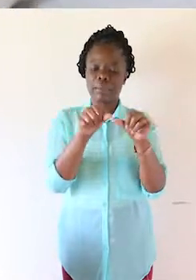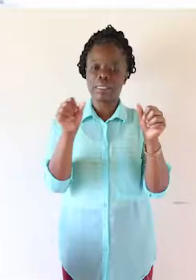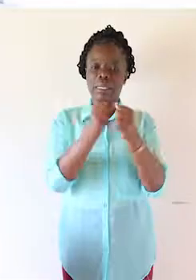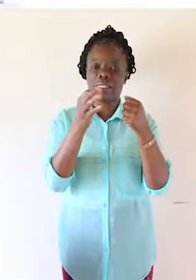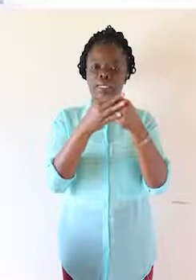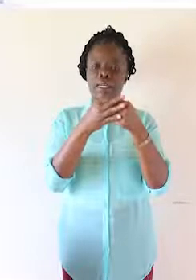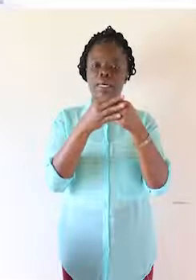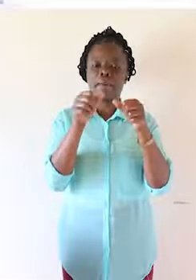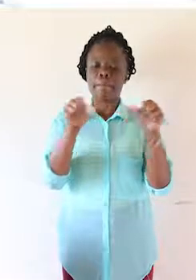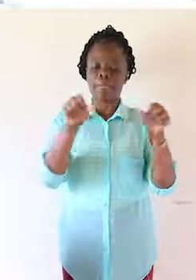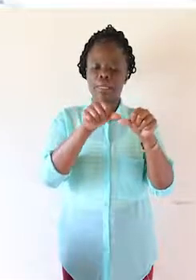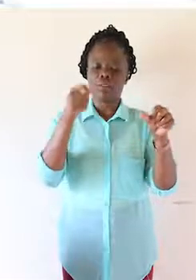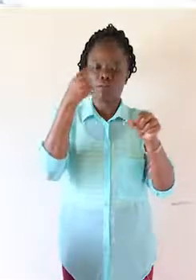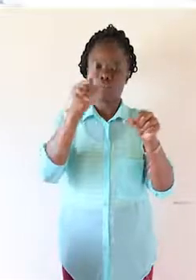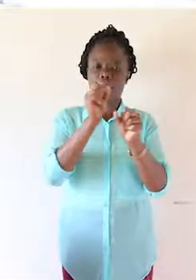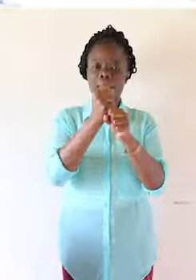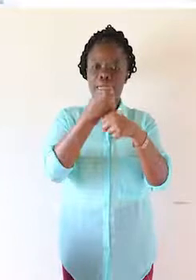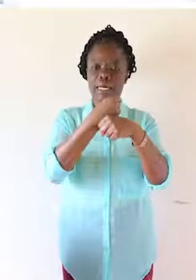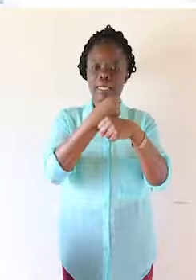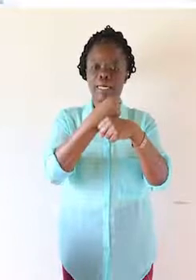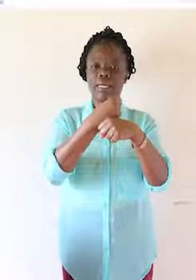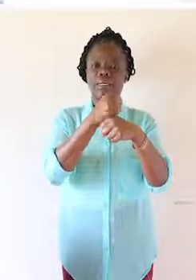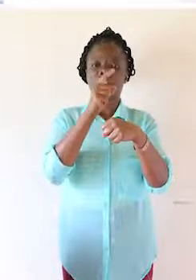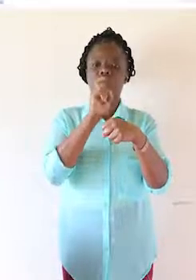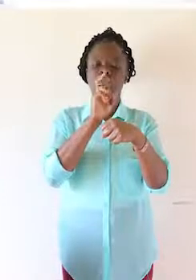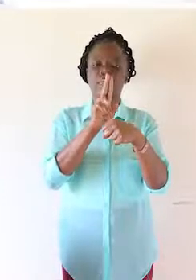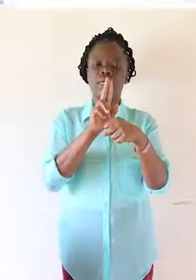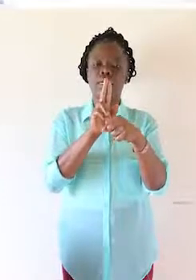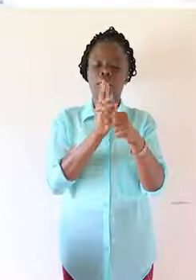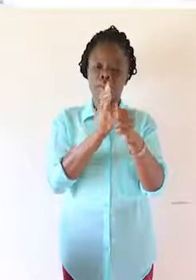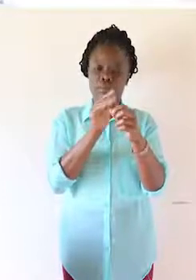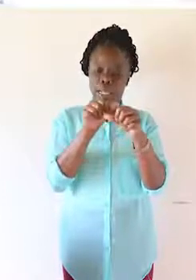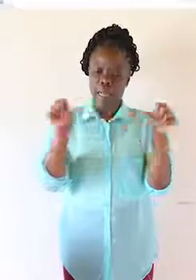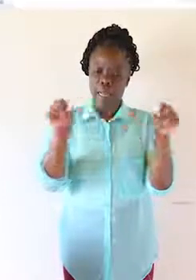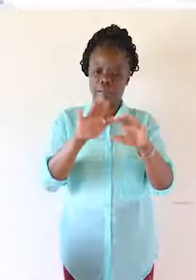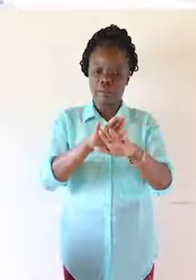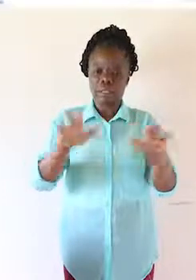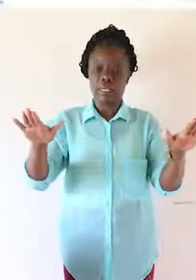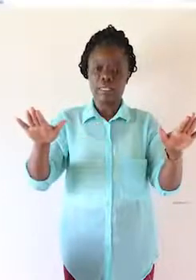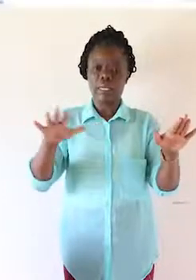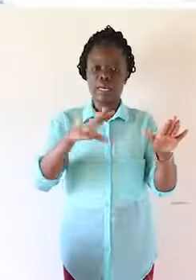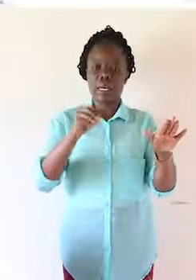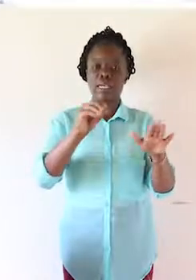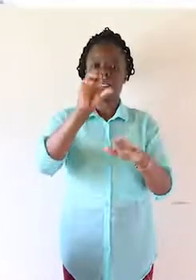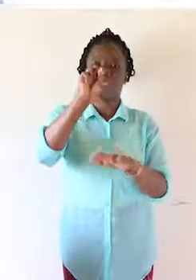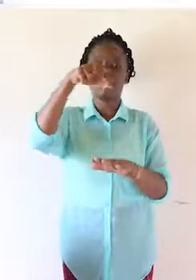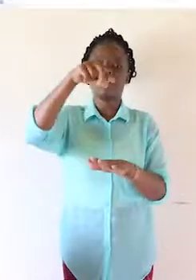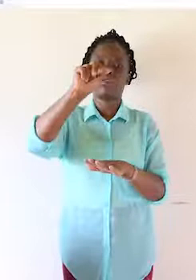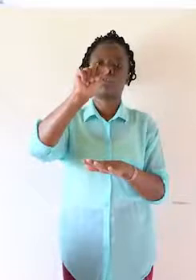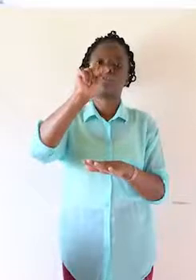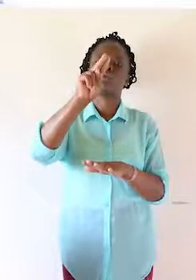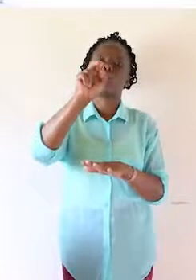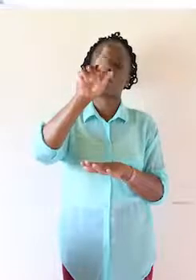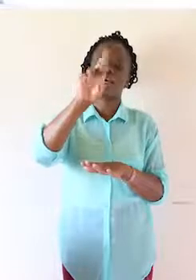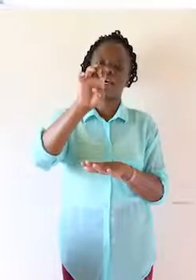here. Pieces for making a stool should first be planed straight, flat and square before